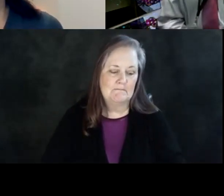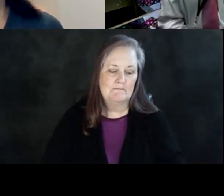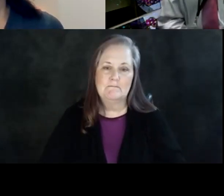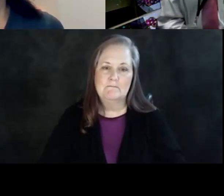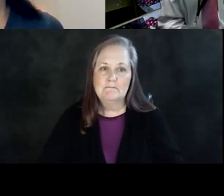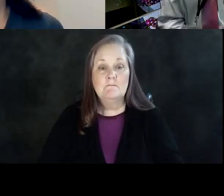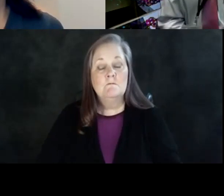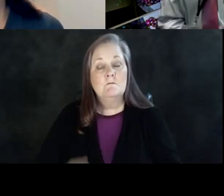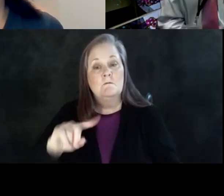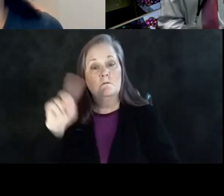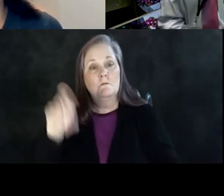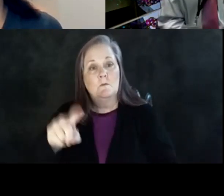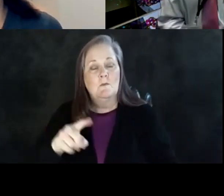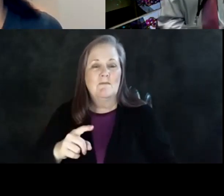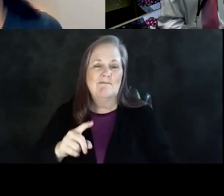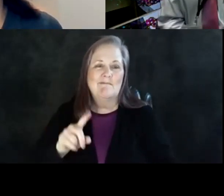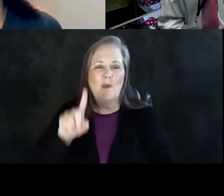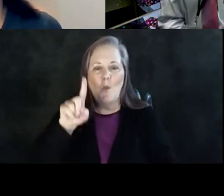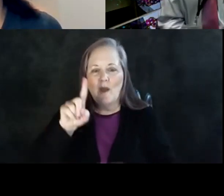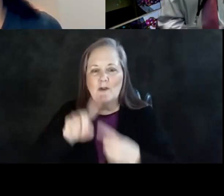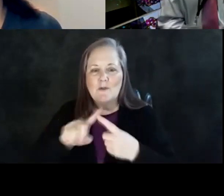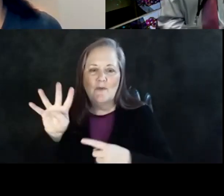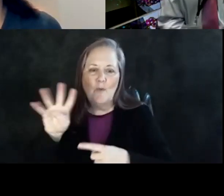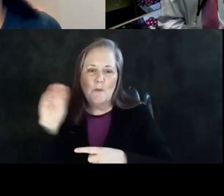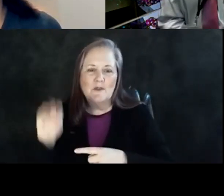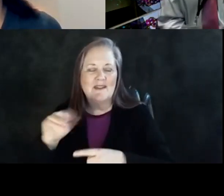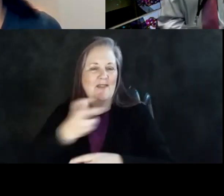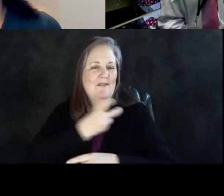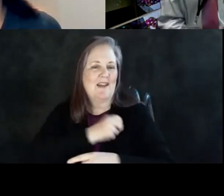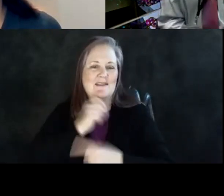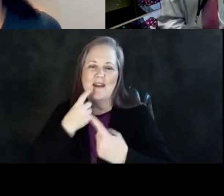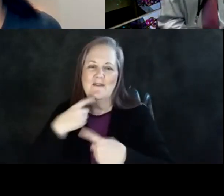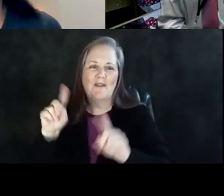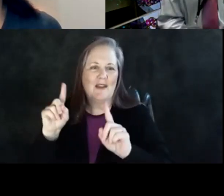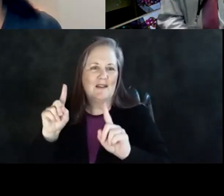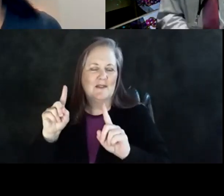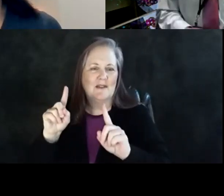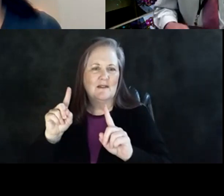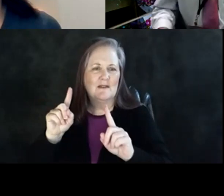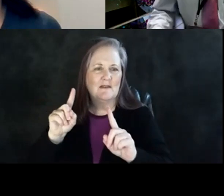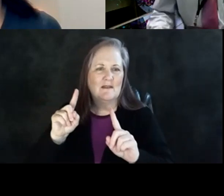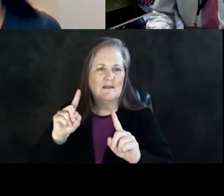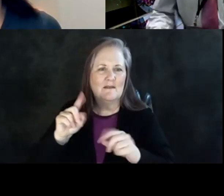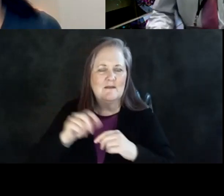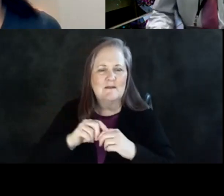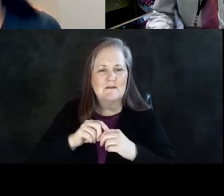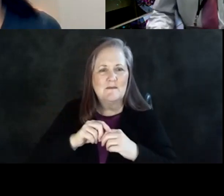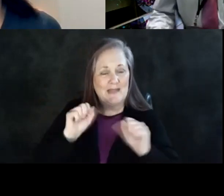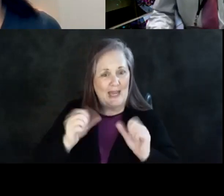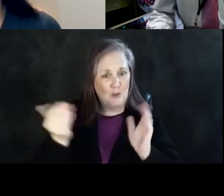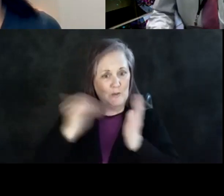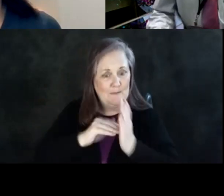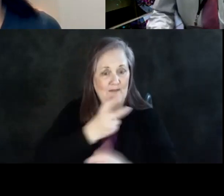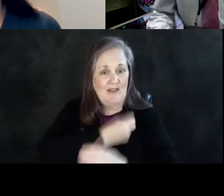If you're one of the 4 to 5% for whom the vaccination is not effective, can you repeat the vaccination after some delay period?